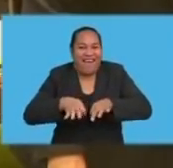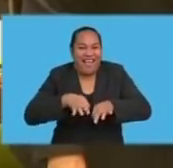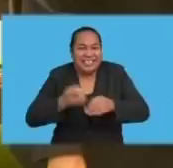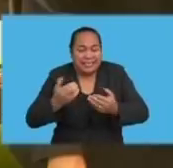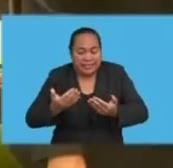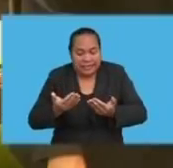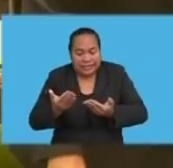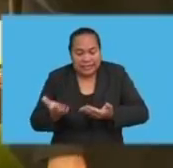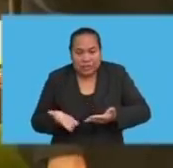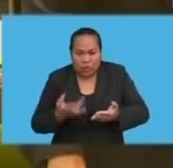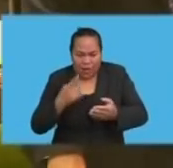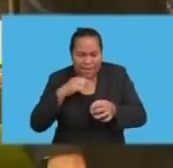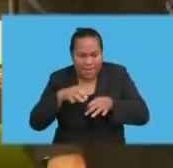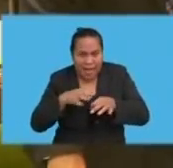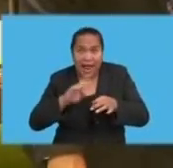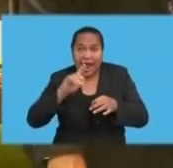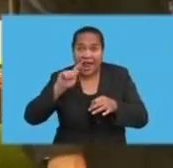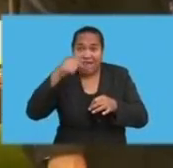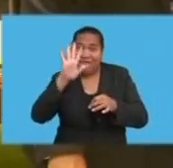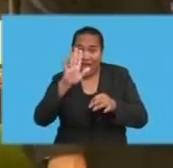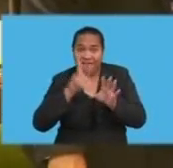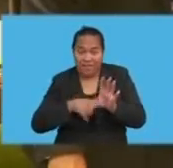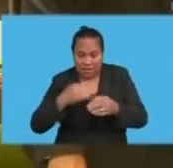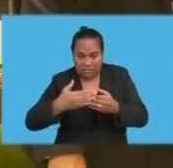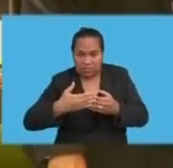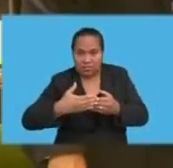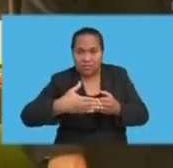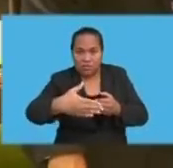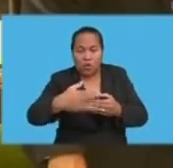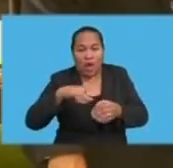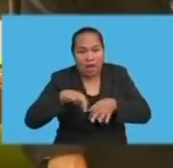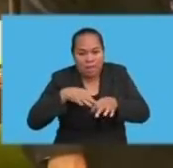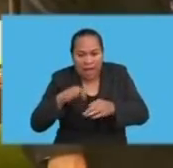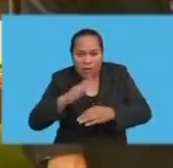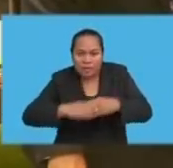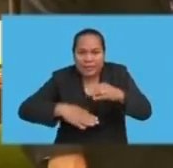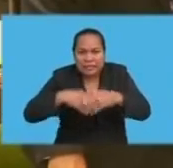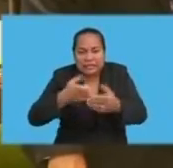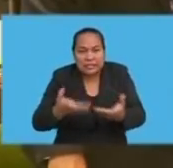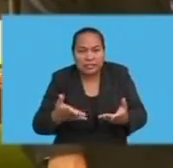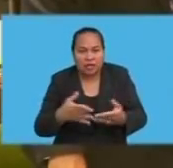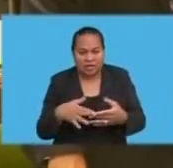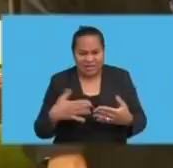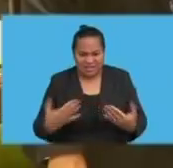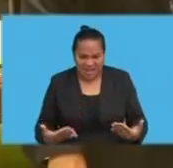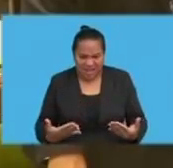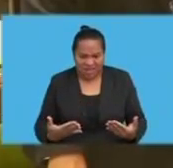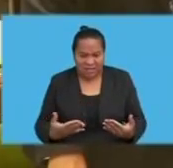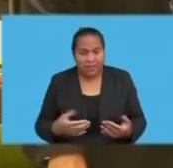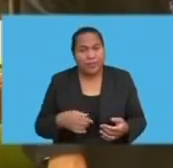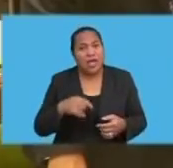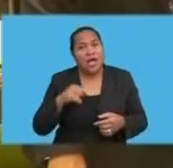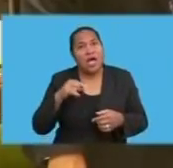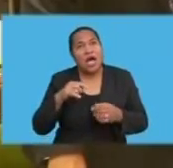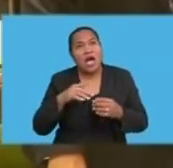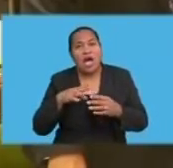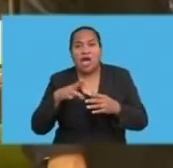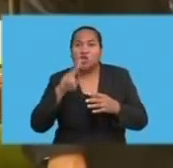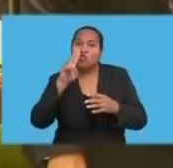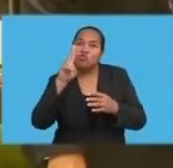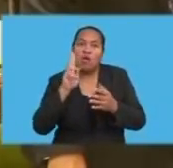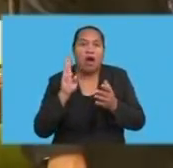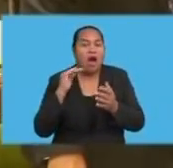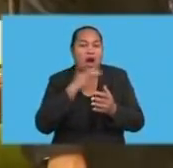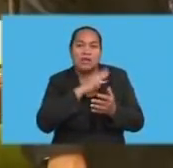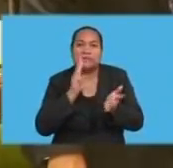expect this line to be constructed in the next 5 years. US $100 million, in today's terms about 200 million Fijian dollars.